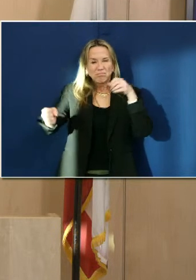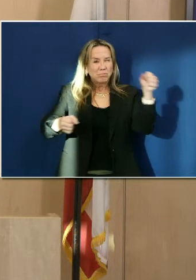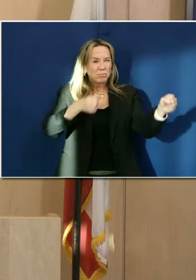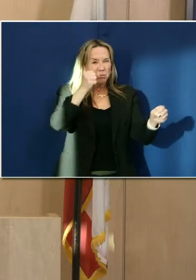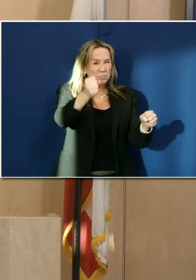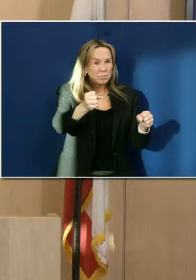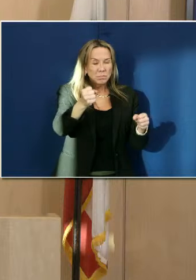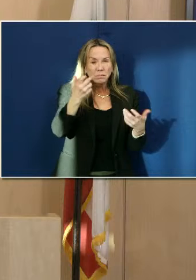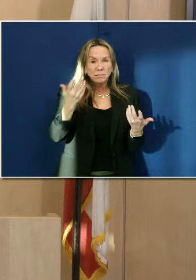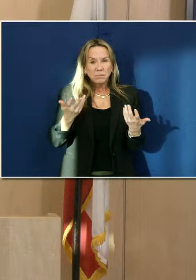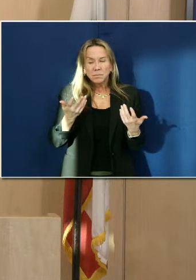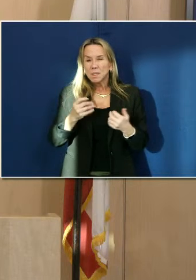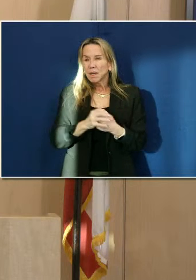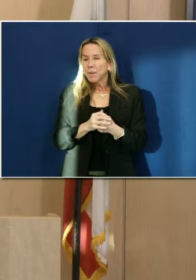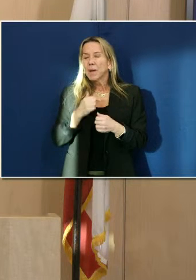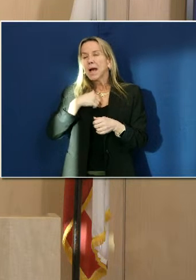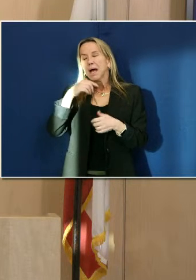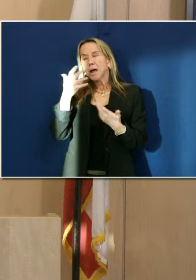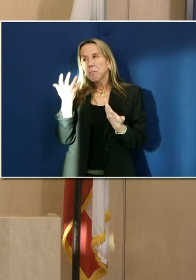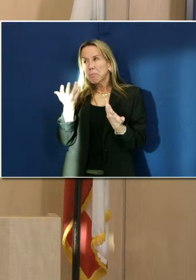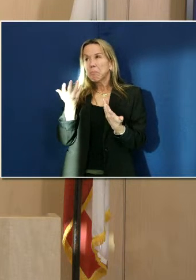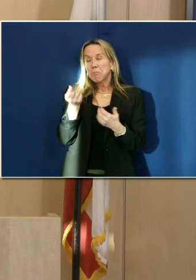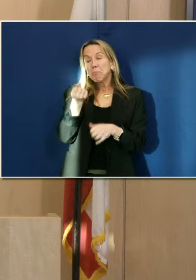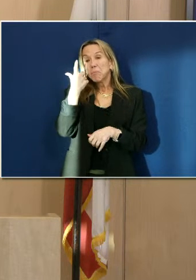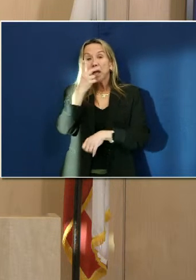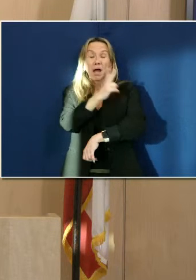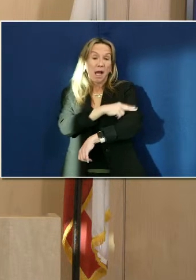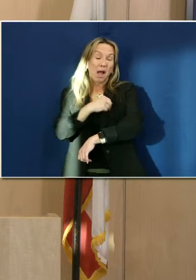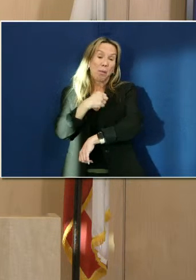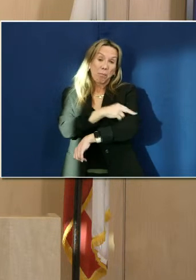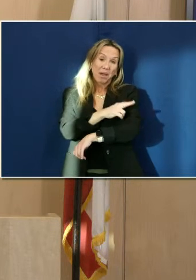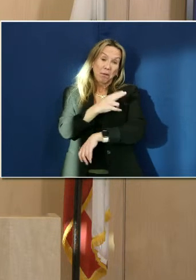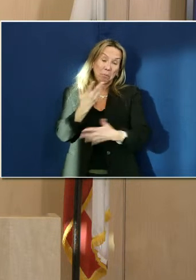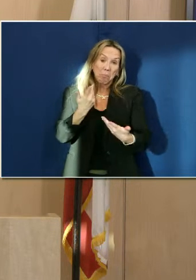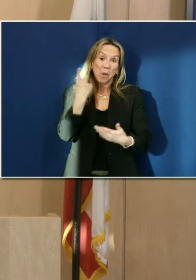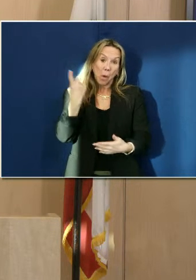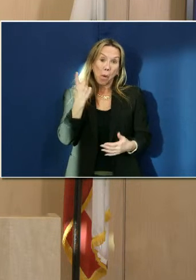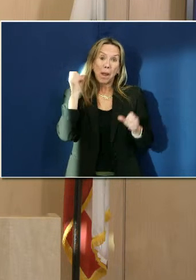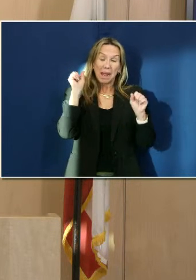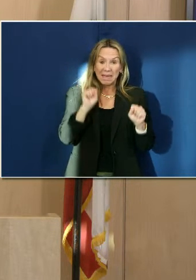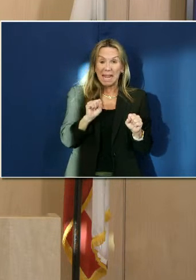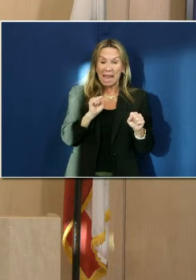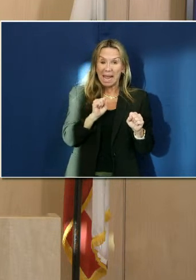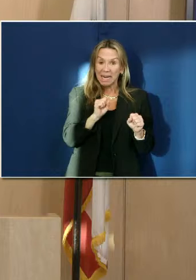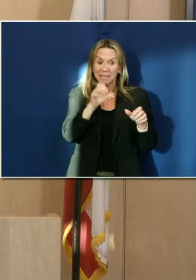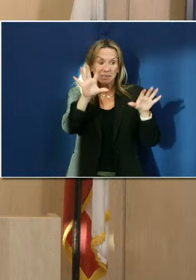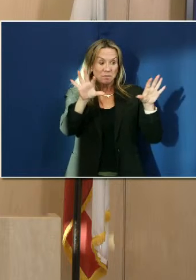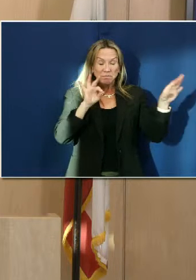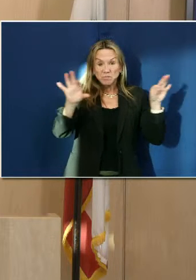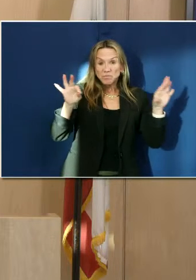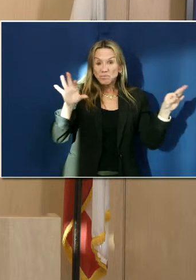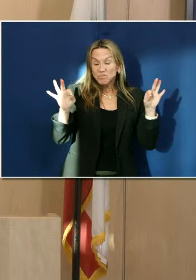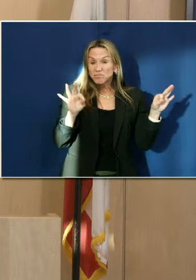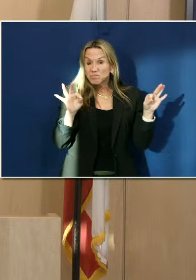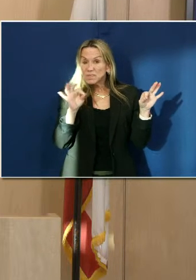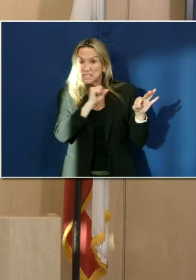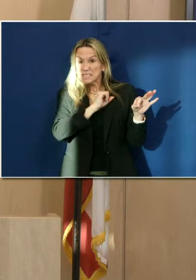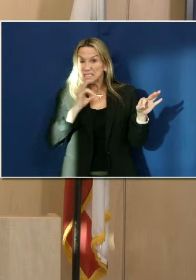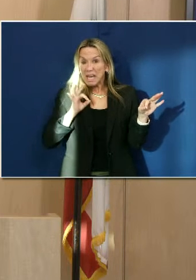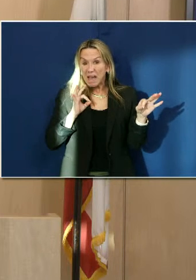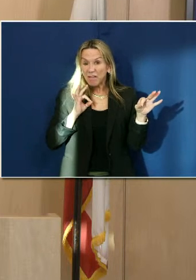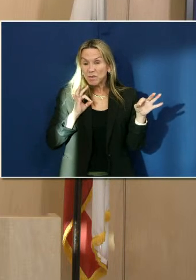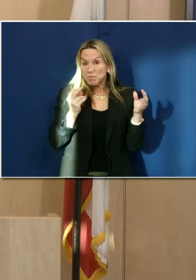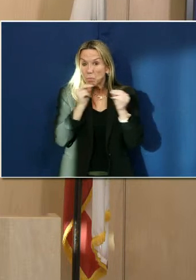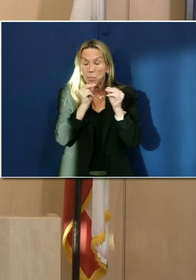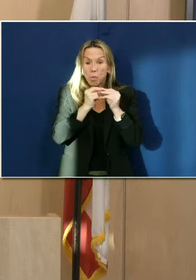guess hospitals probably are always able to surge staff to a certain extent. You